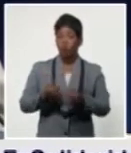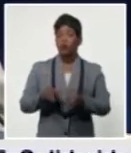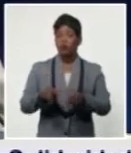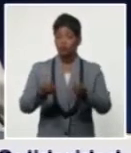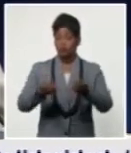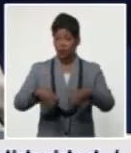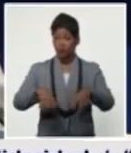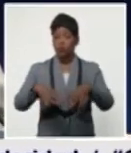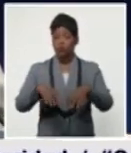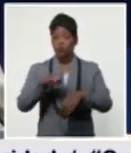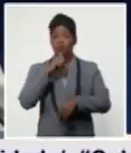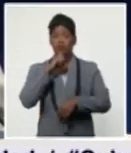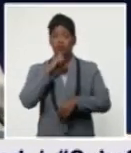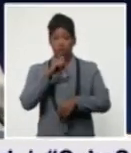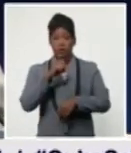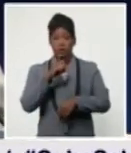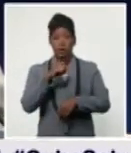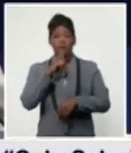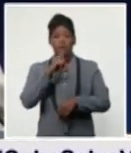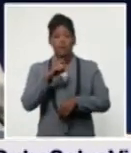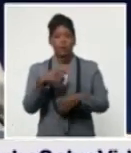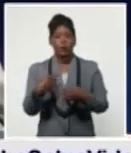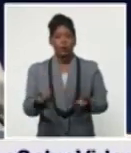The region of the Americas already